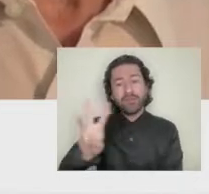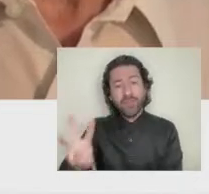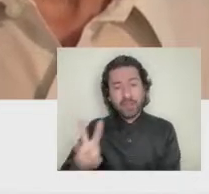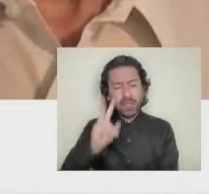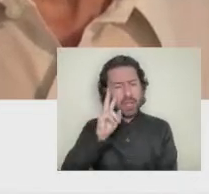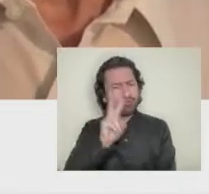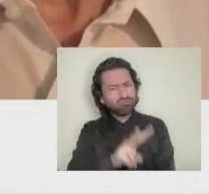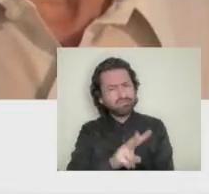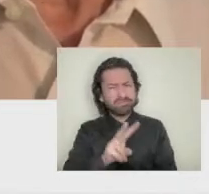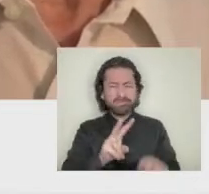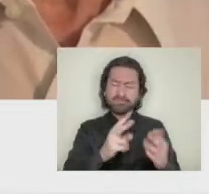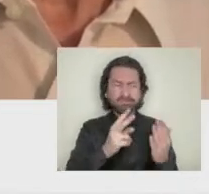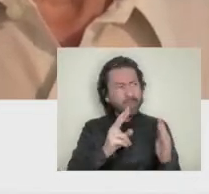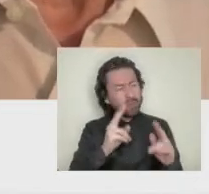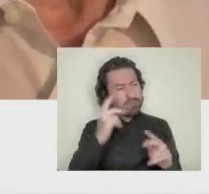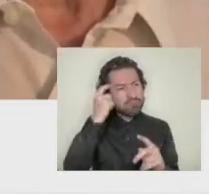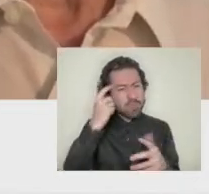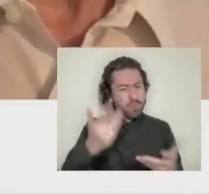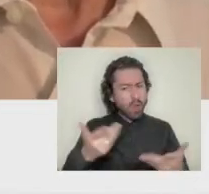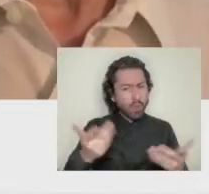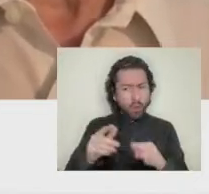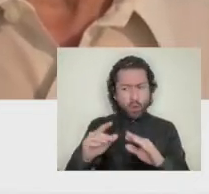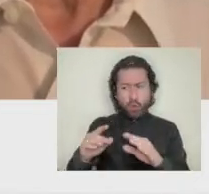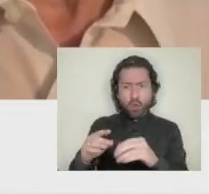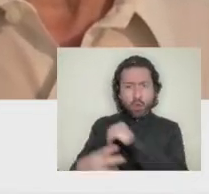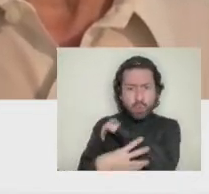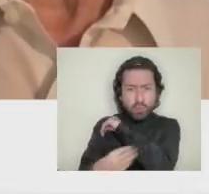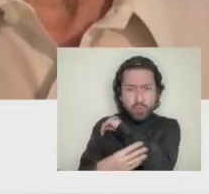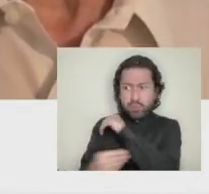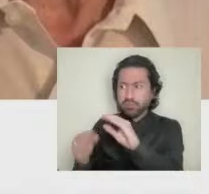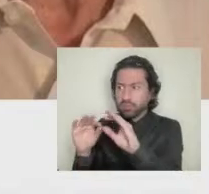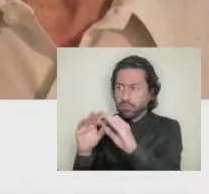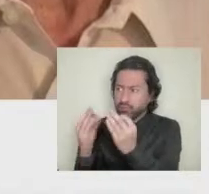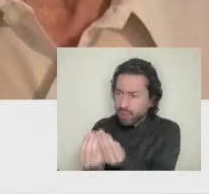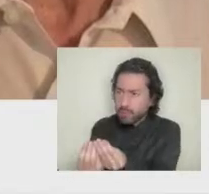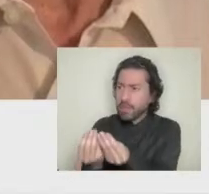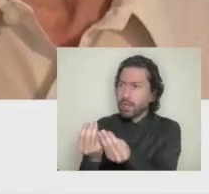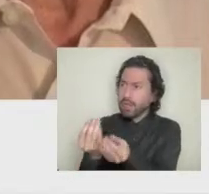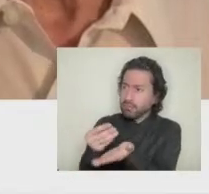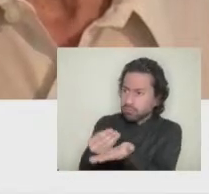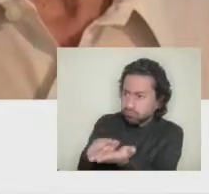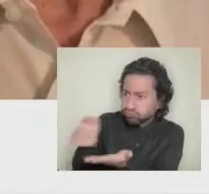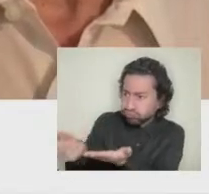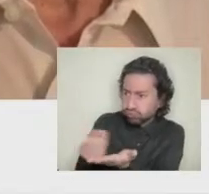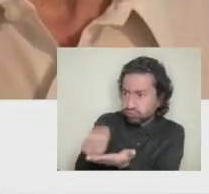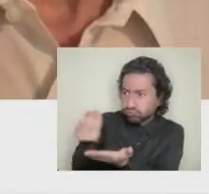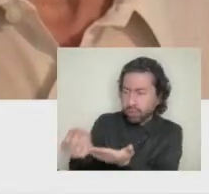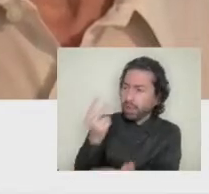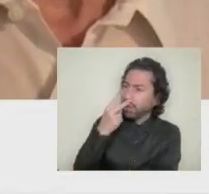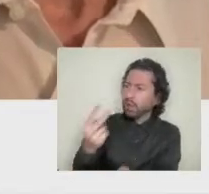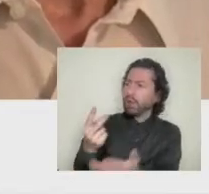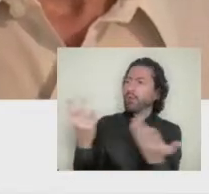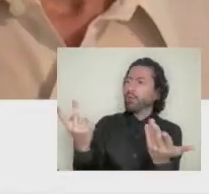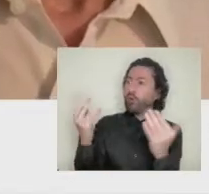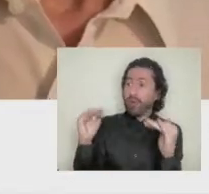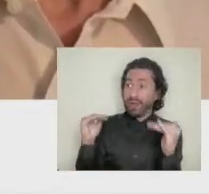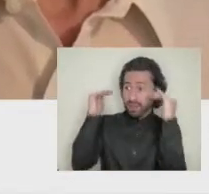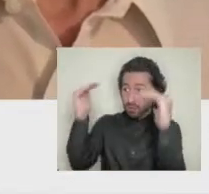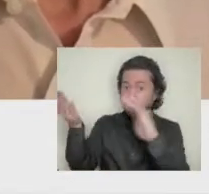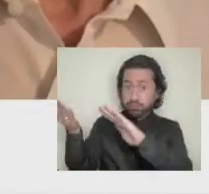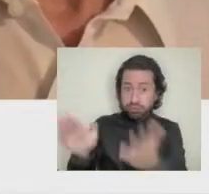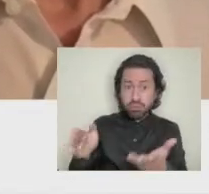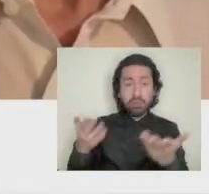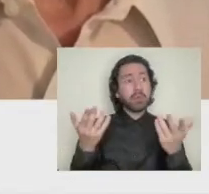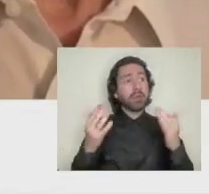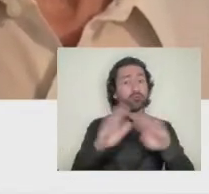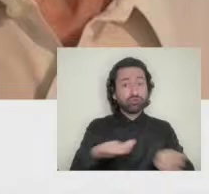on mortality of adults as well as children, women and men. Look at this. Giving